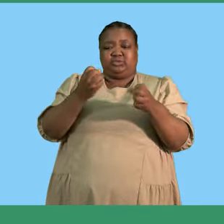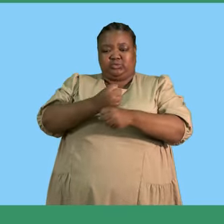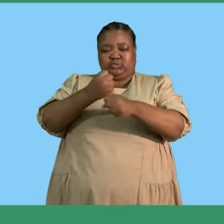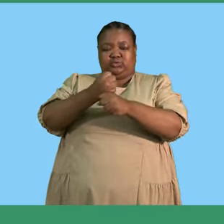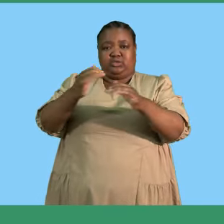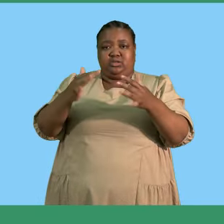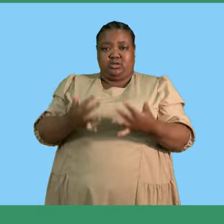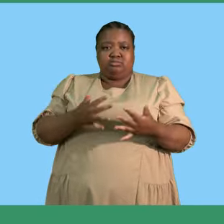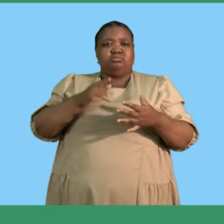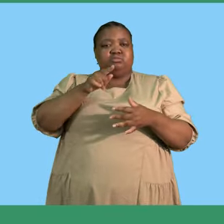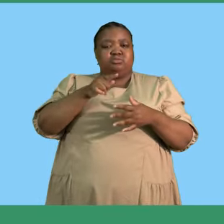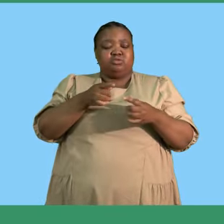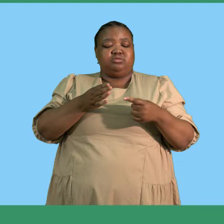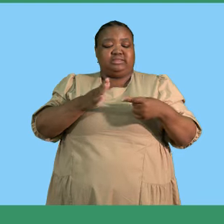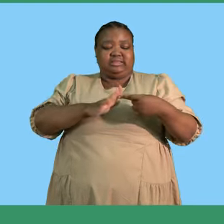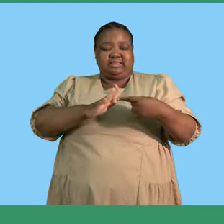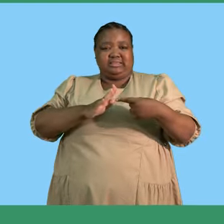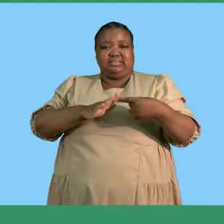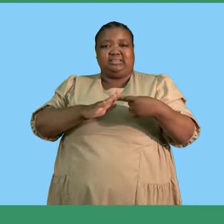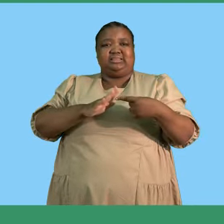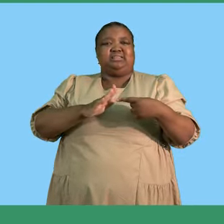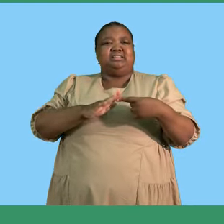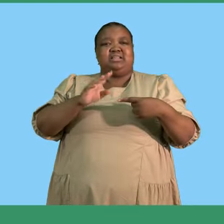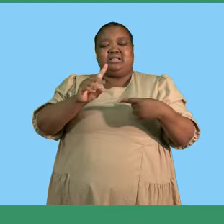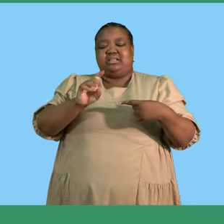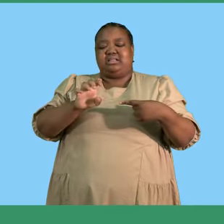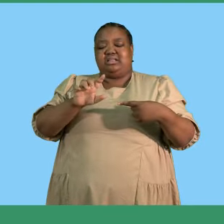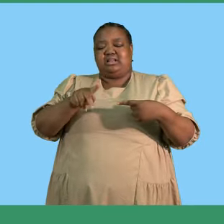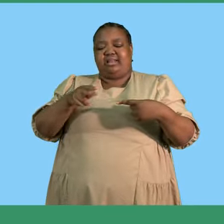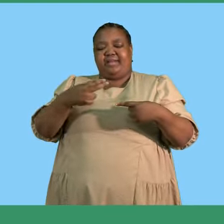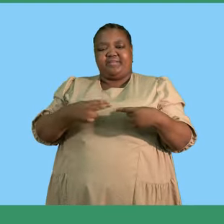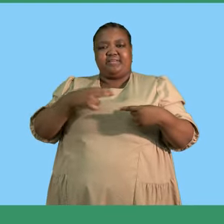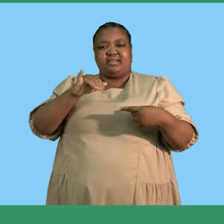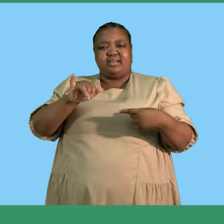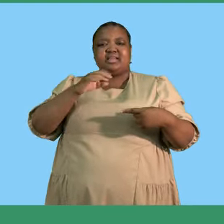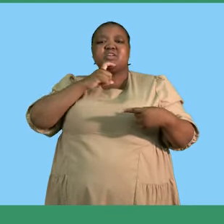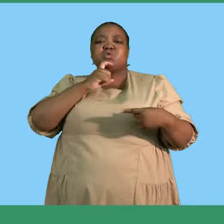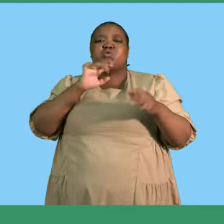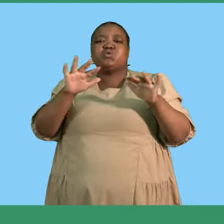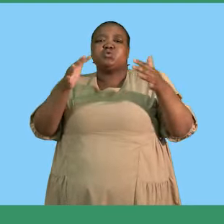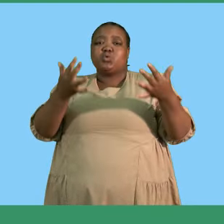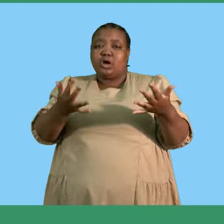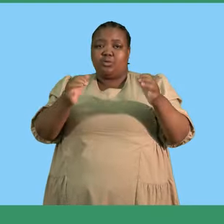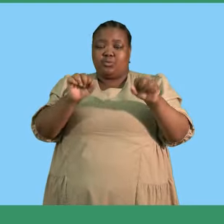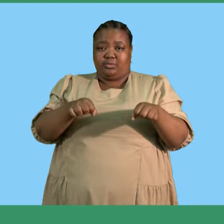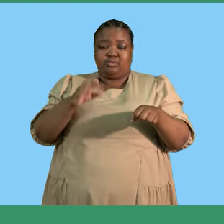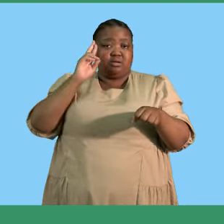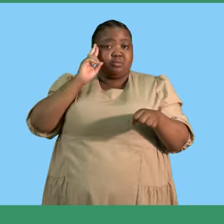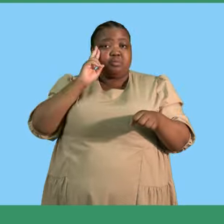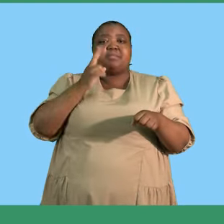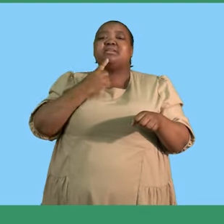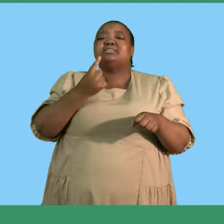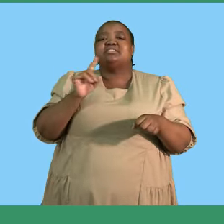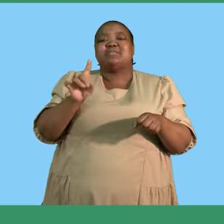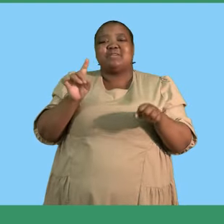application, you must explain how this technique is used. Hence, I said to you that we are using